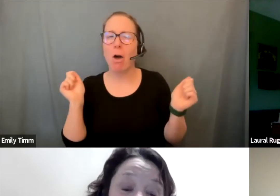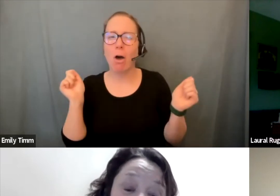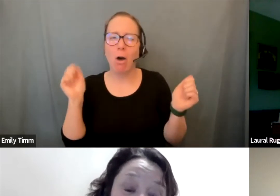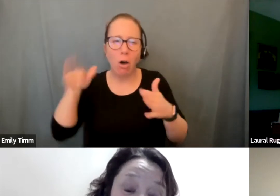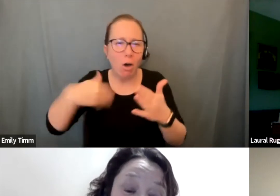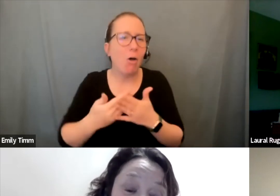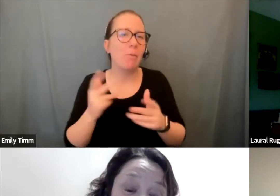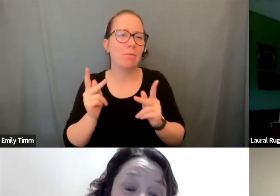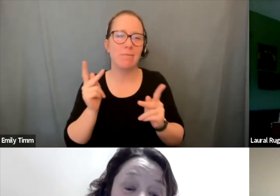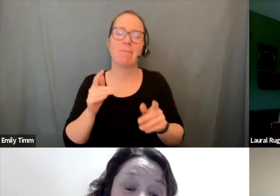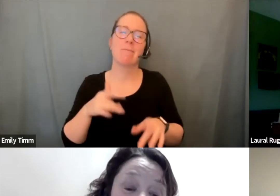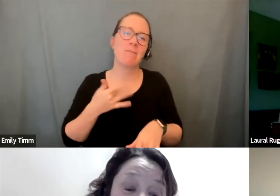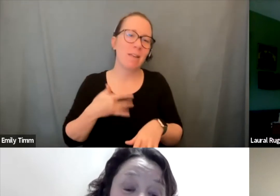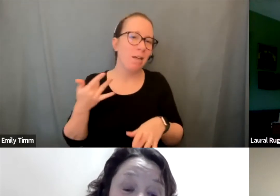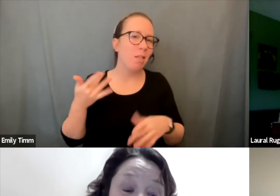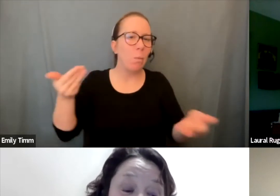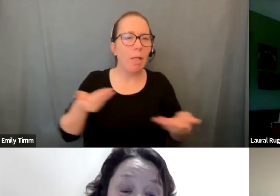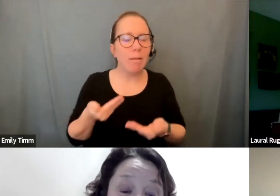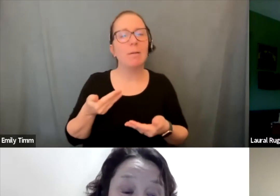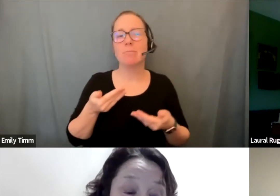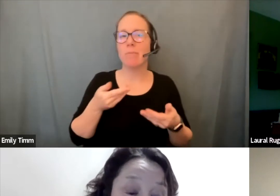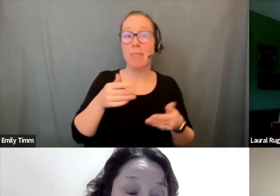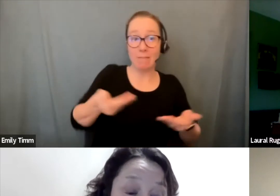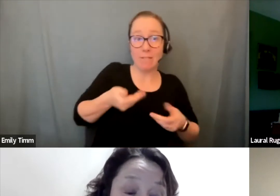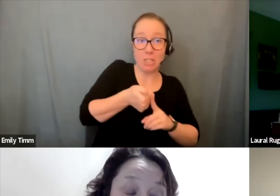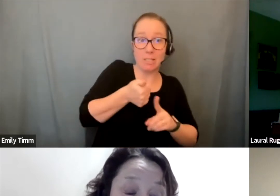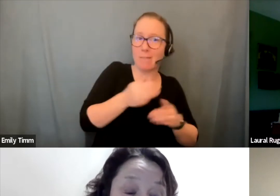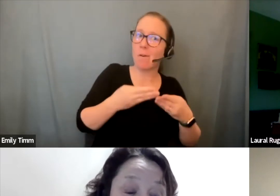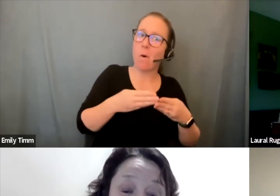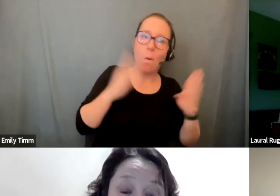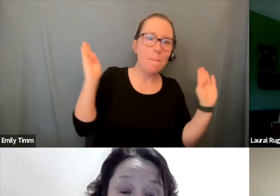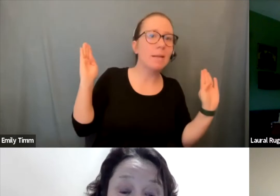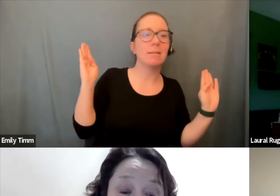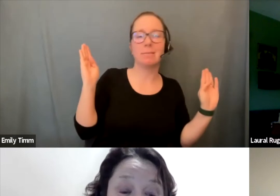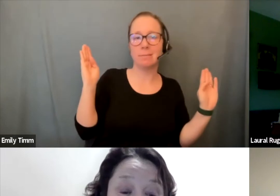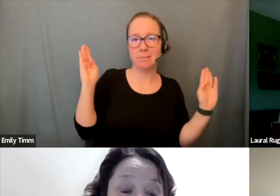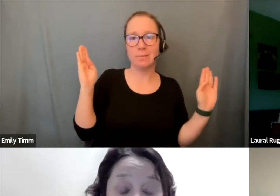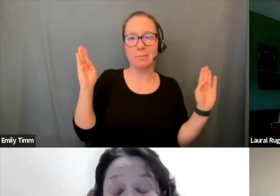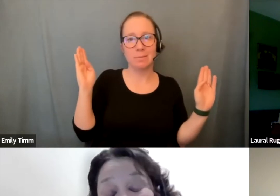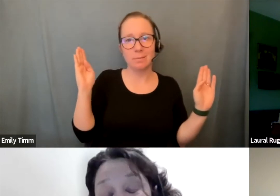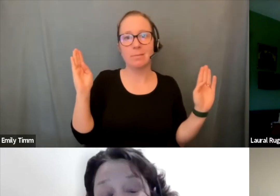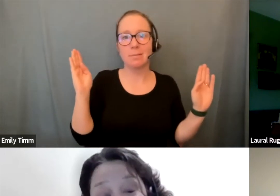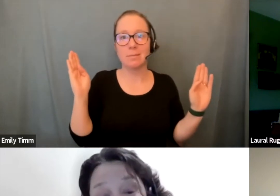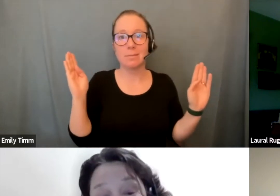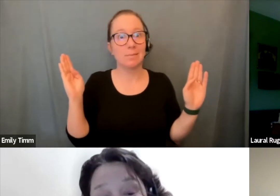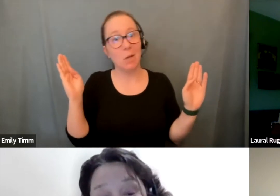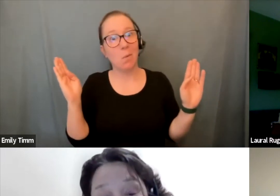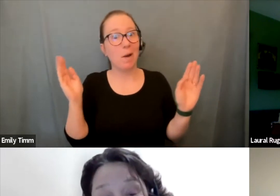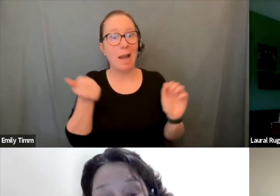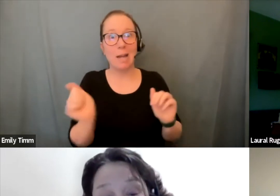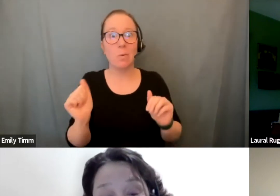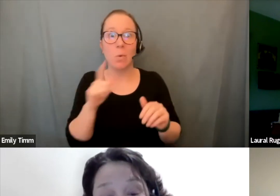welcome. The invitation is open, and I'm a firm believer in people who show up are allowed to lead.